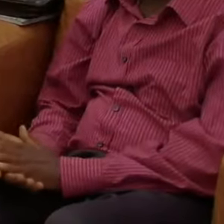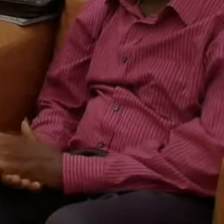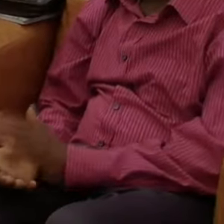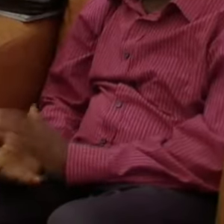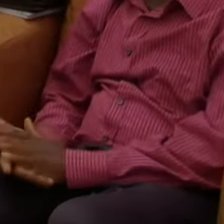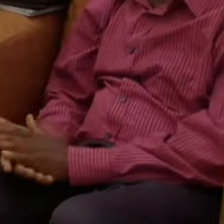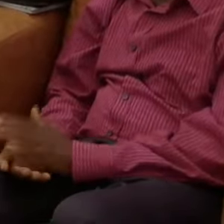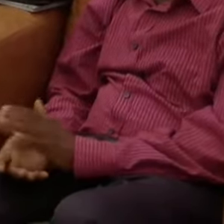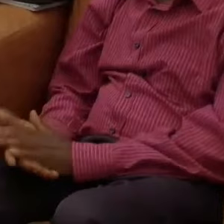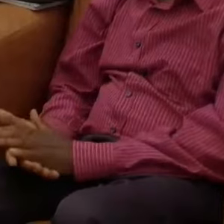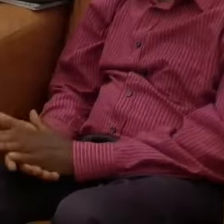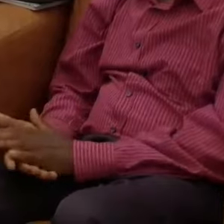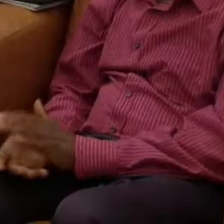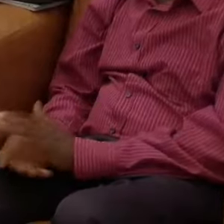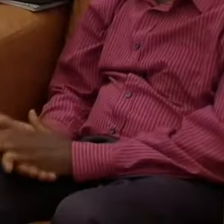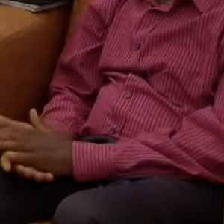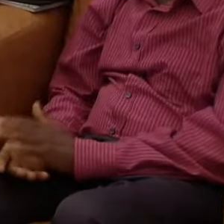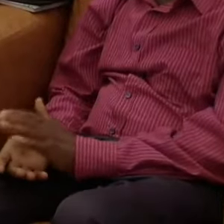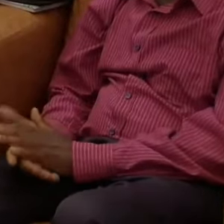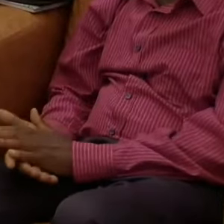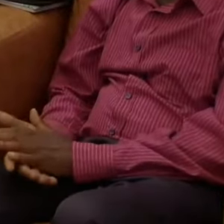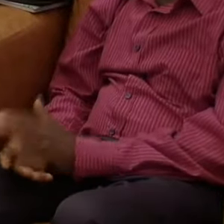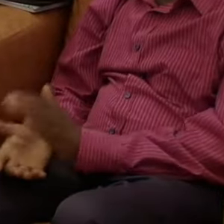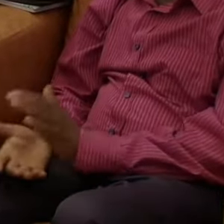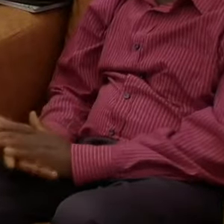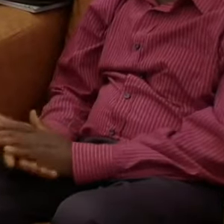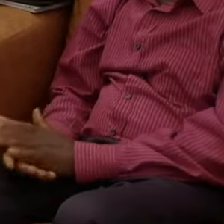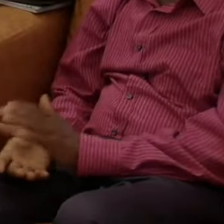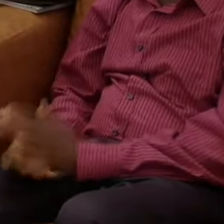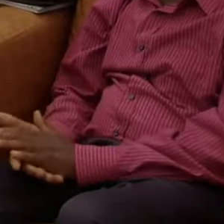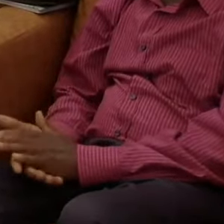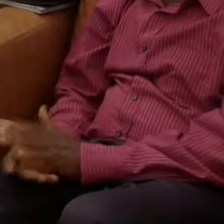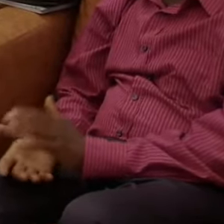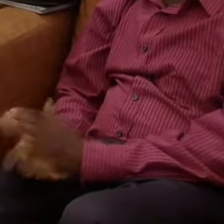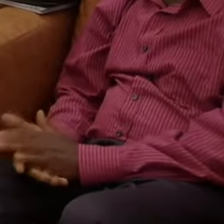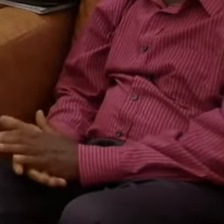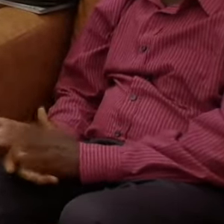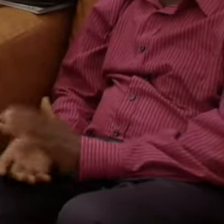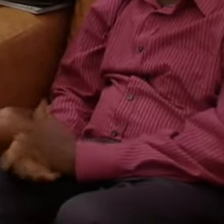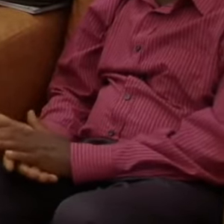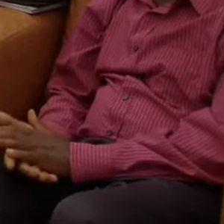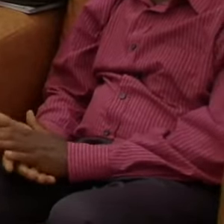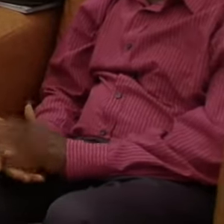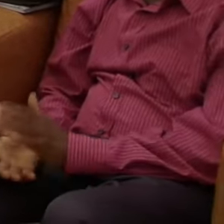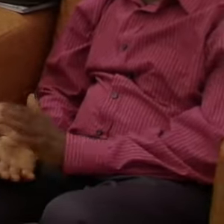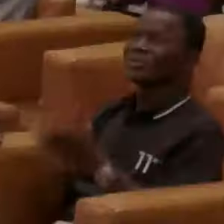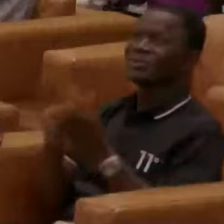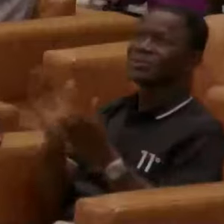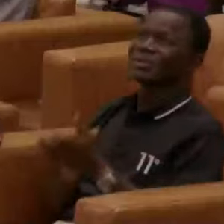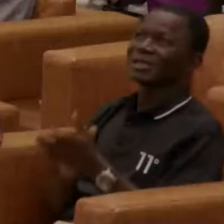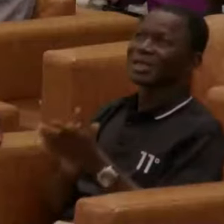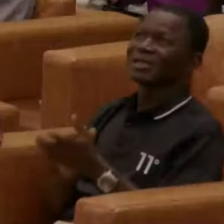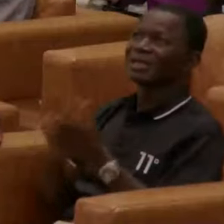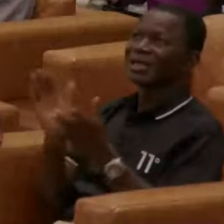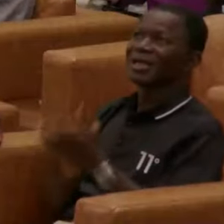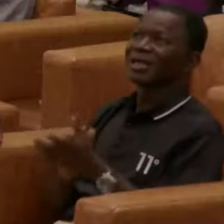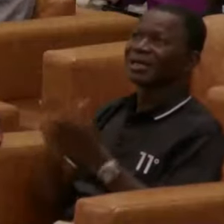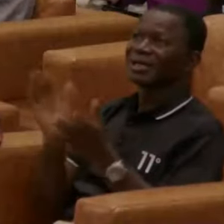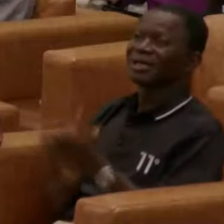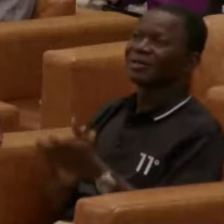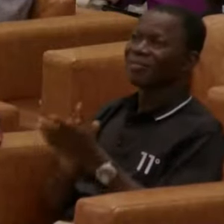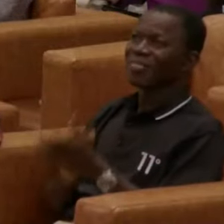Oh, the truth and the life, yes. Is the truth and